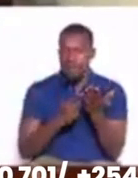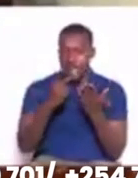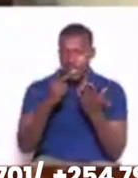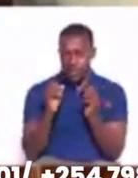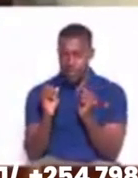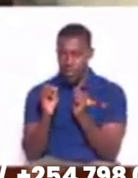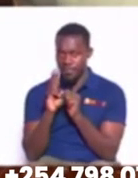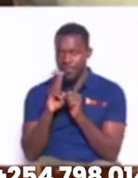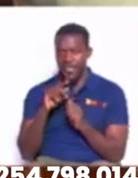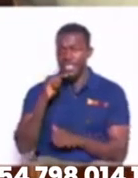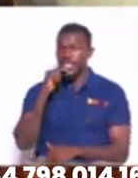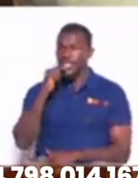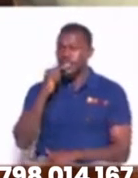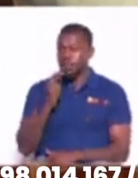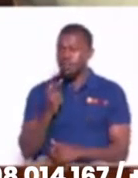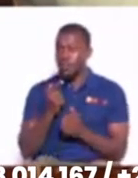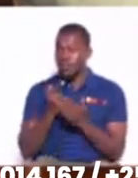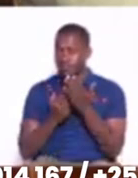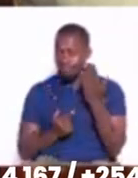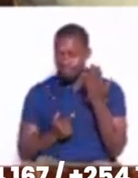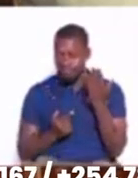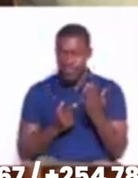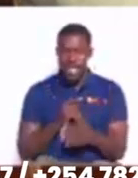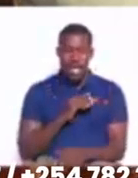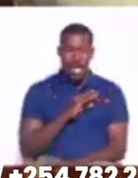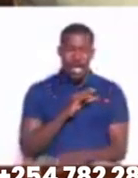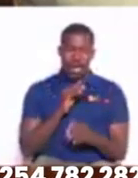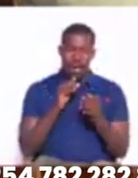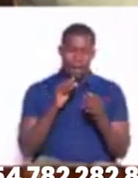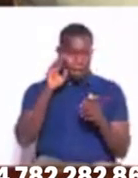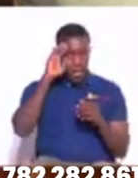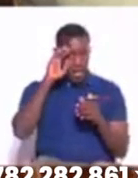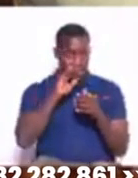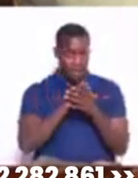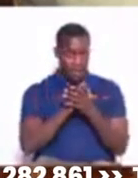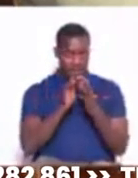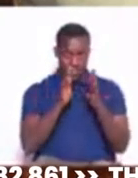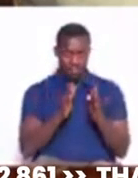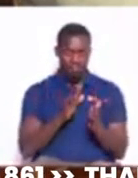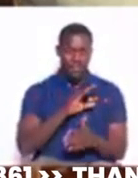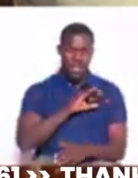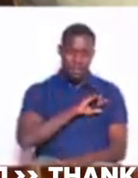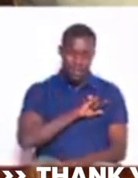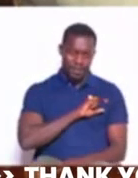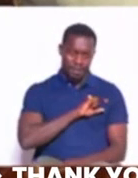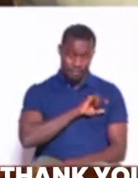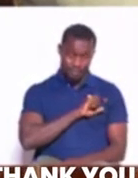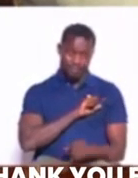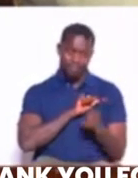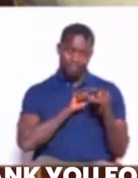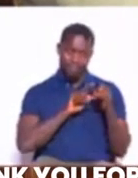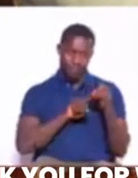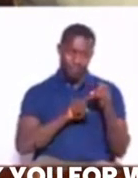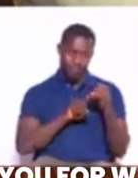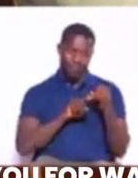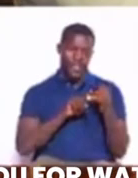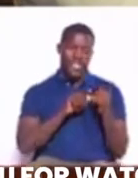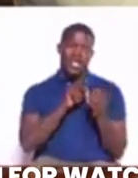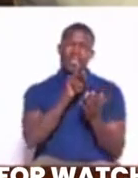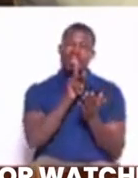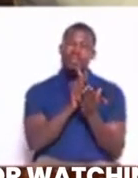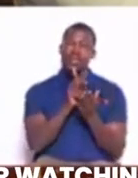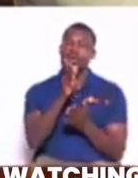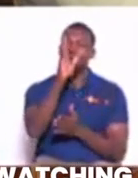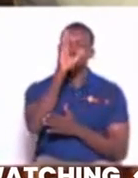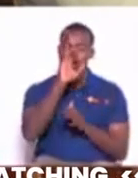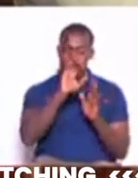the patience or the endurance of the saints, the believers. Here are those that keep the commandments of God and the faith